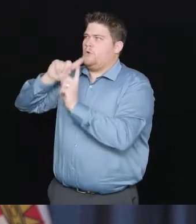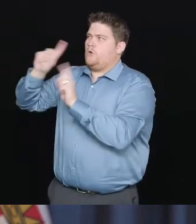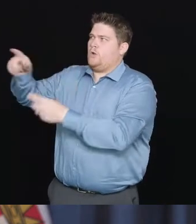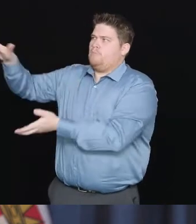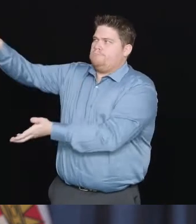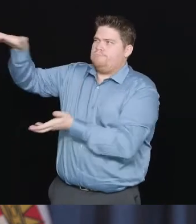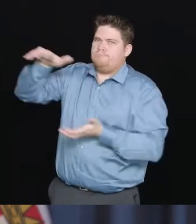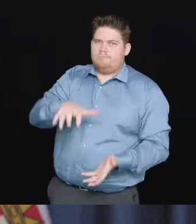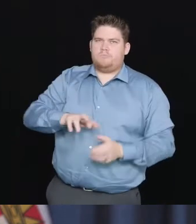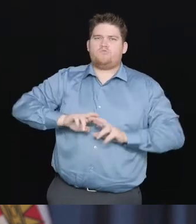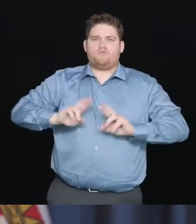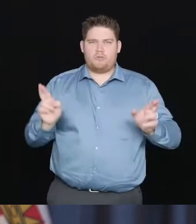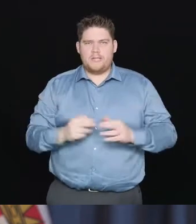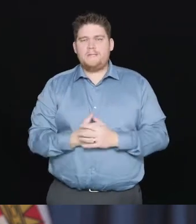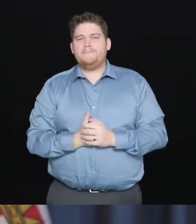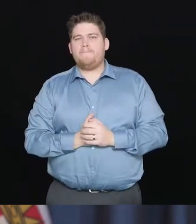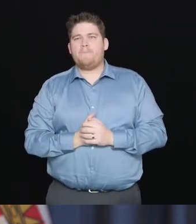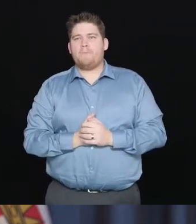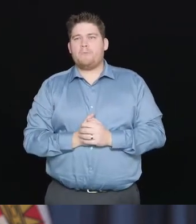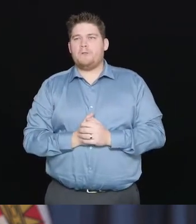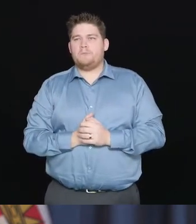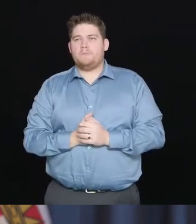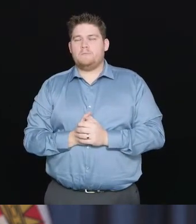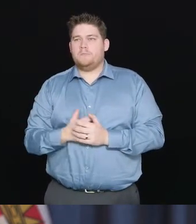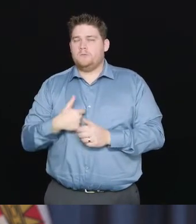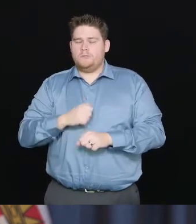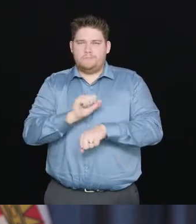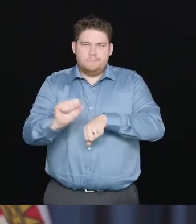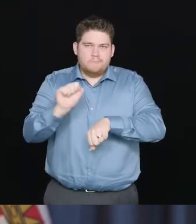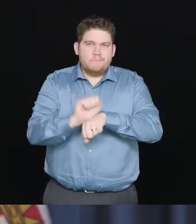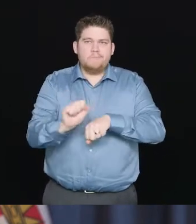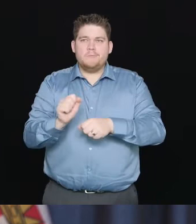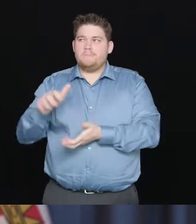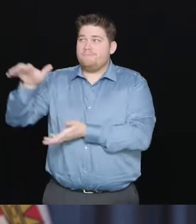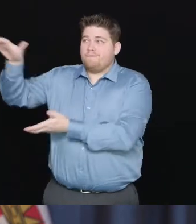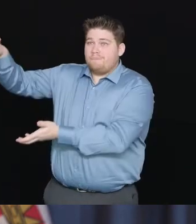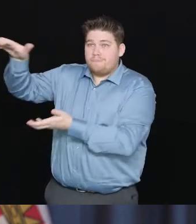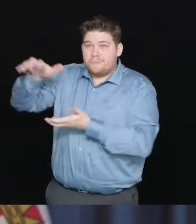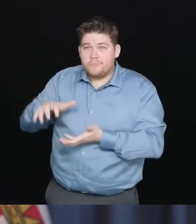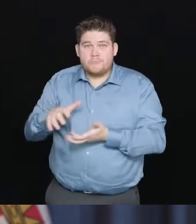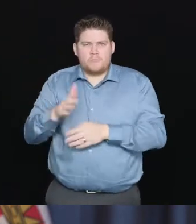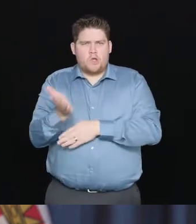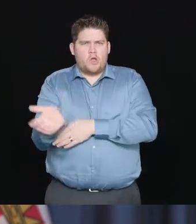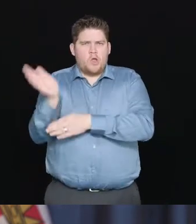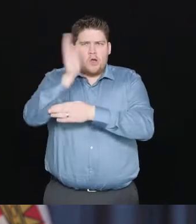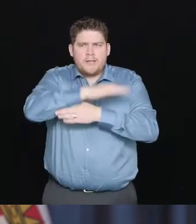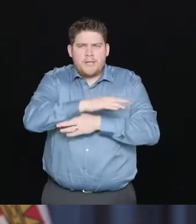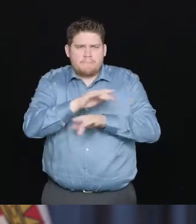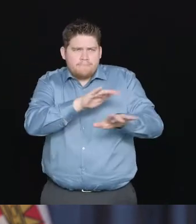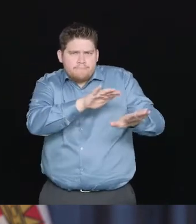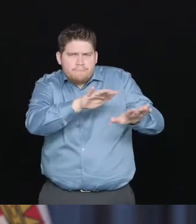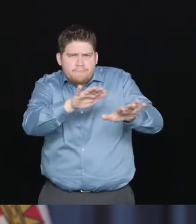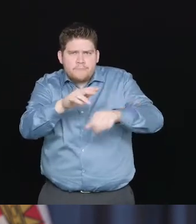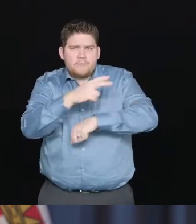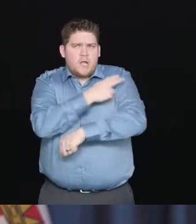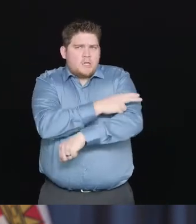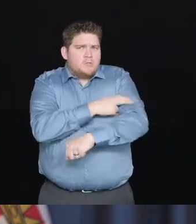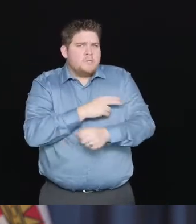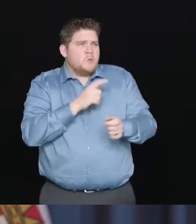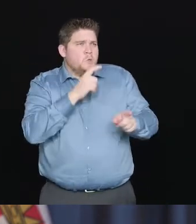virtually every hour of every day to also seek new sources of supply as well. And that